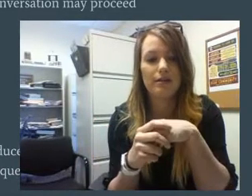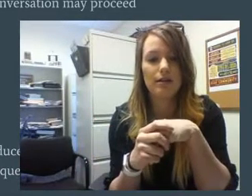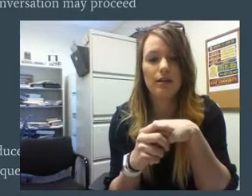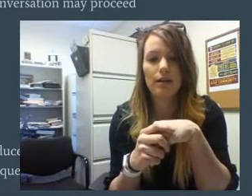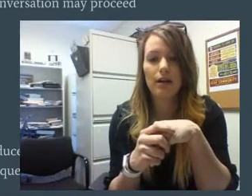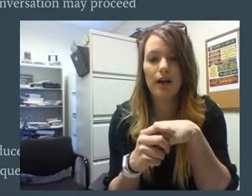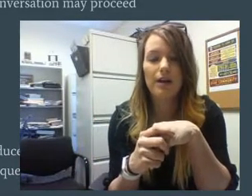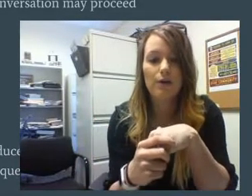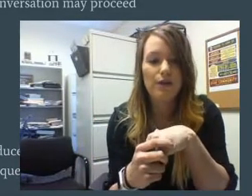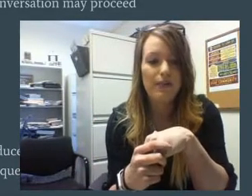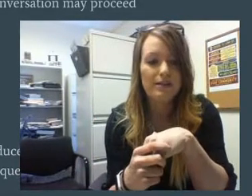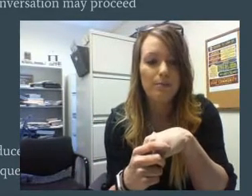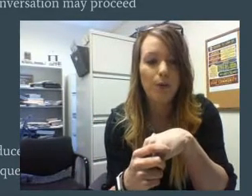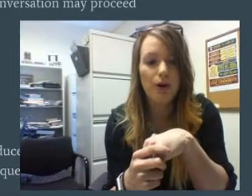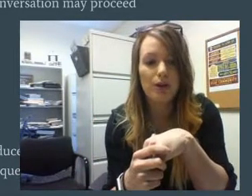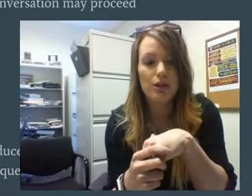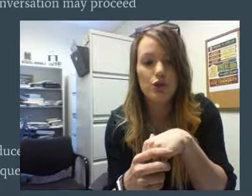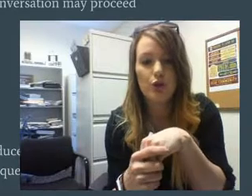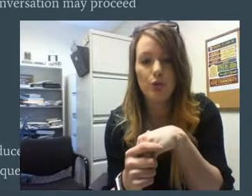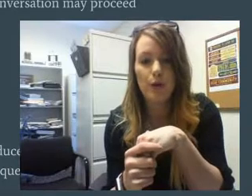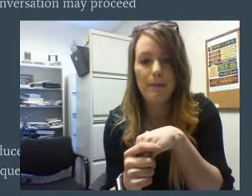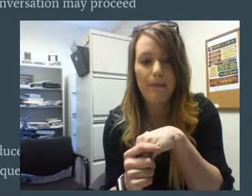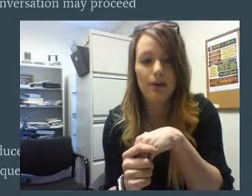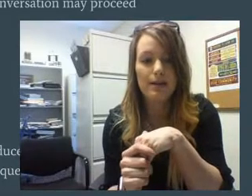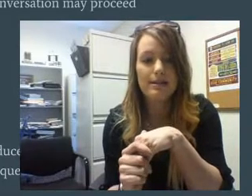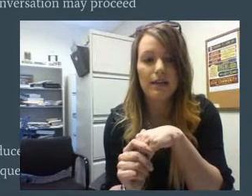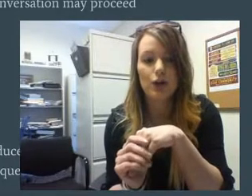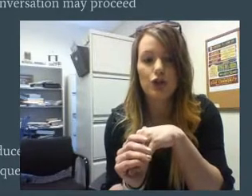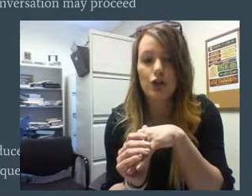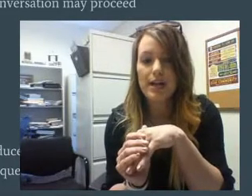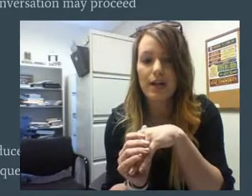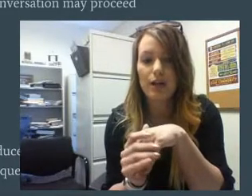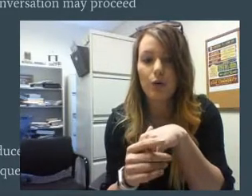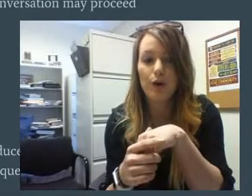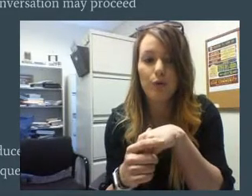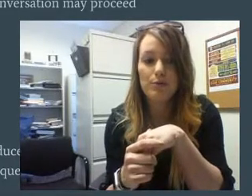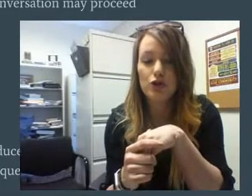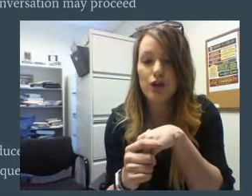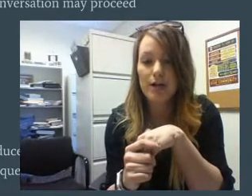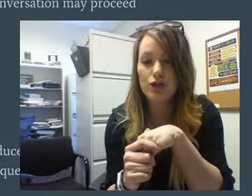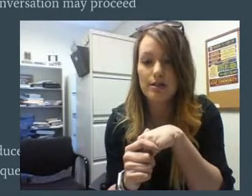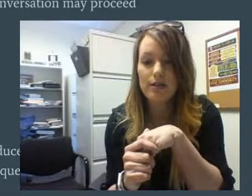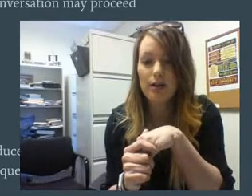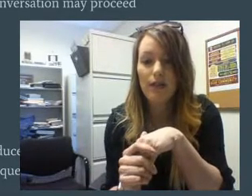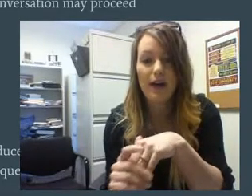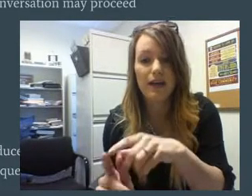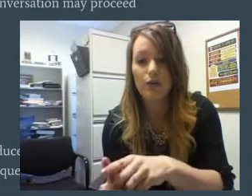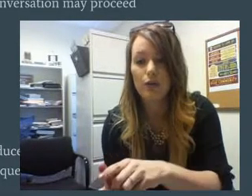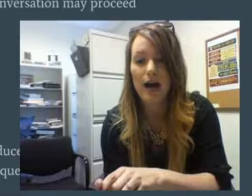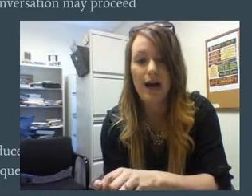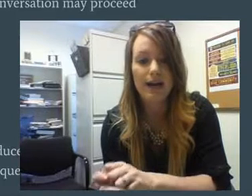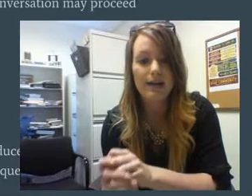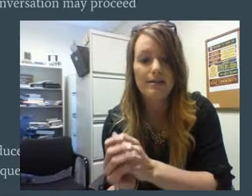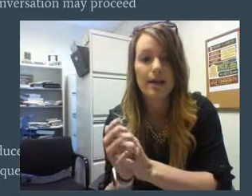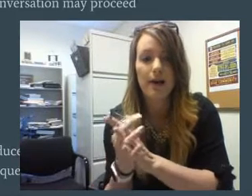at the end. Another thing that's important to remember is that there are turn-taking or interruption strategies. That can